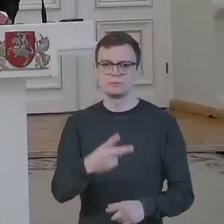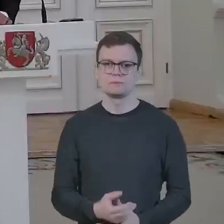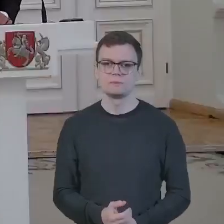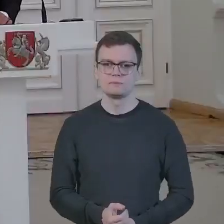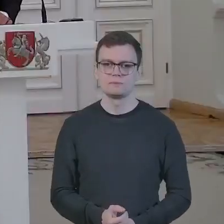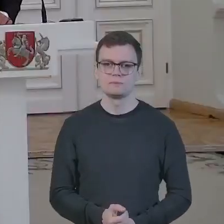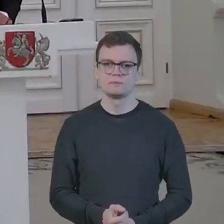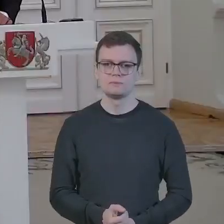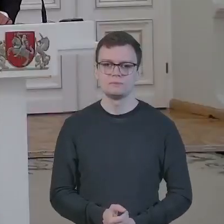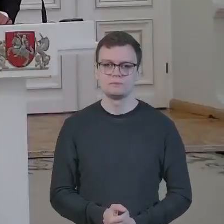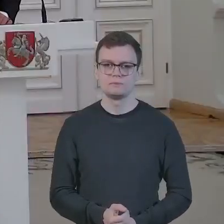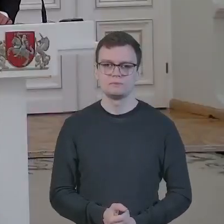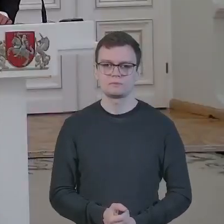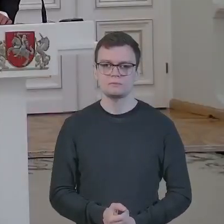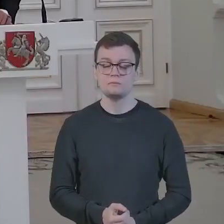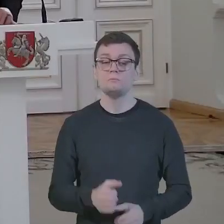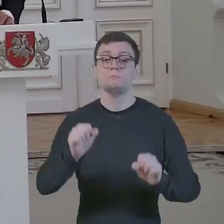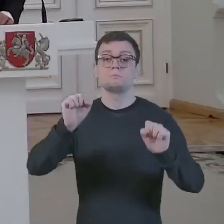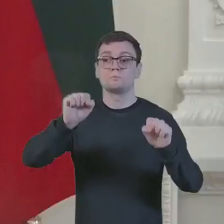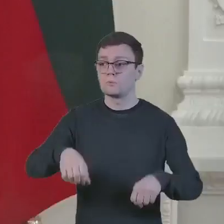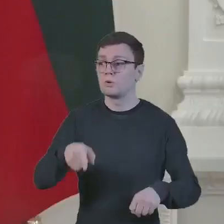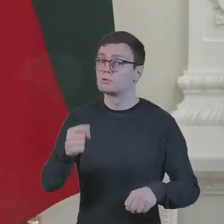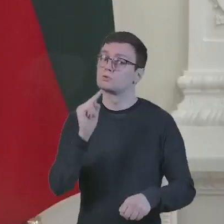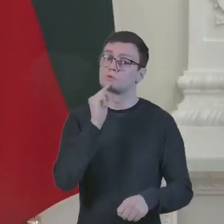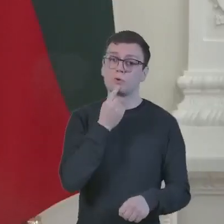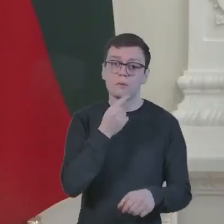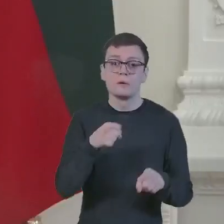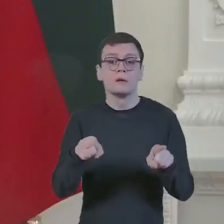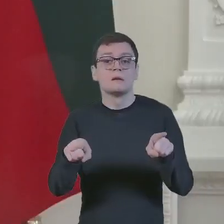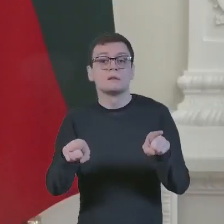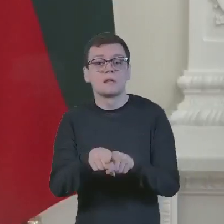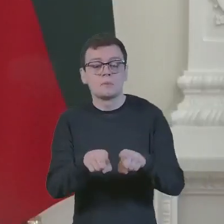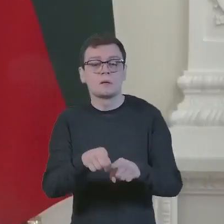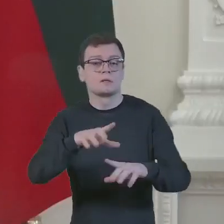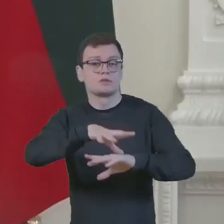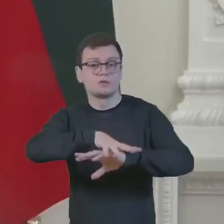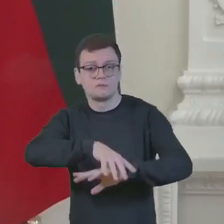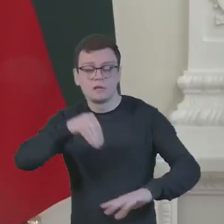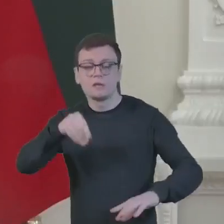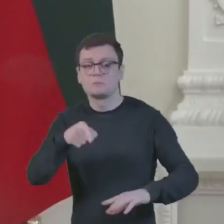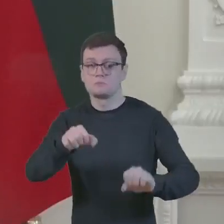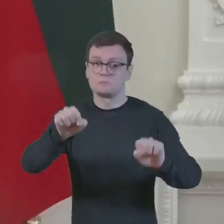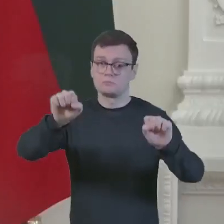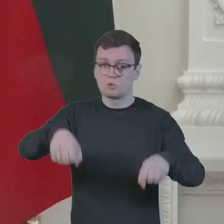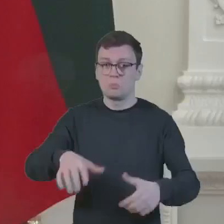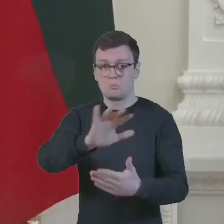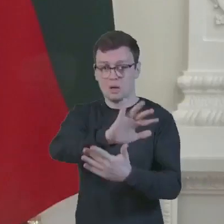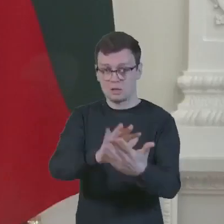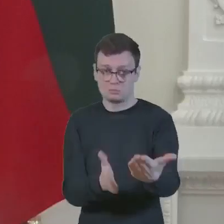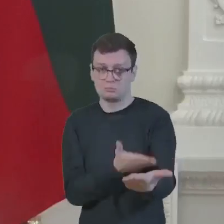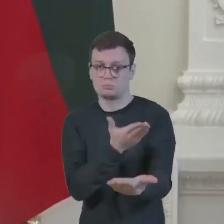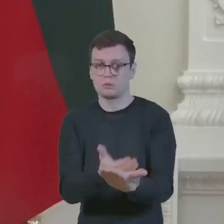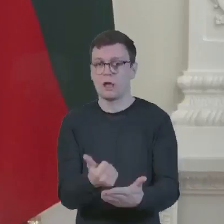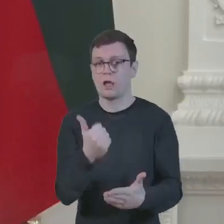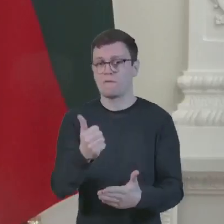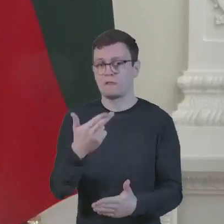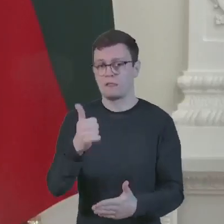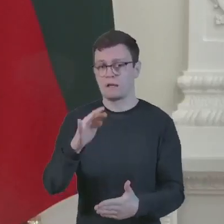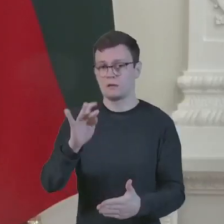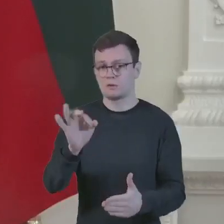that we look favorably to Finland's possible membership in NATO, as well